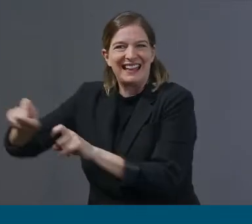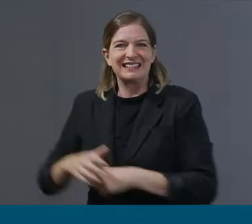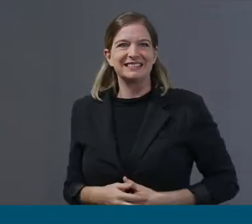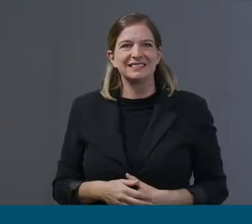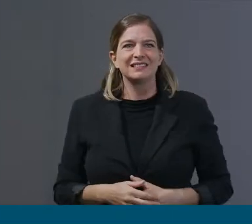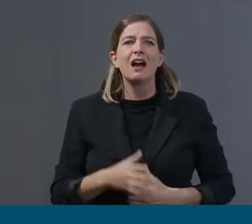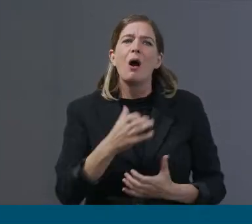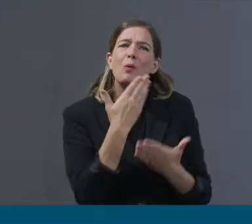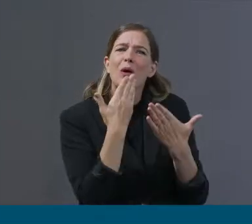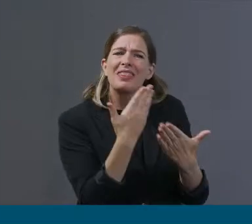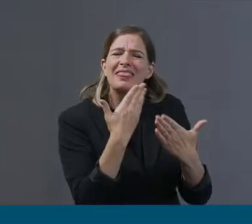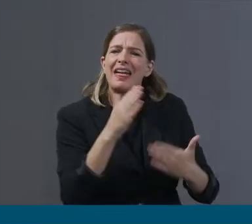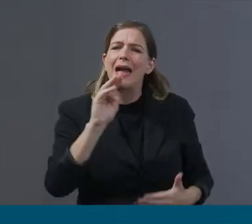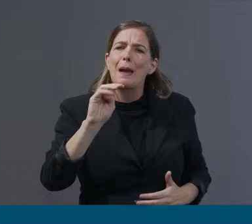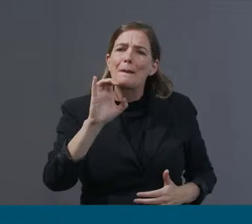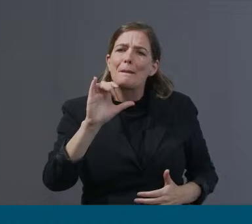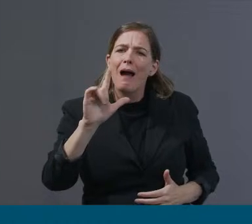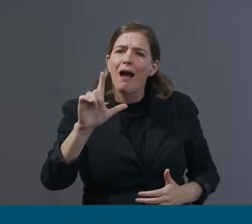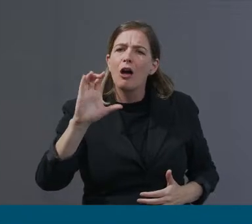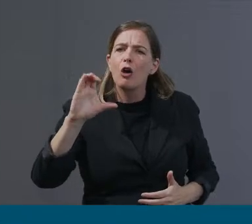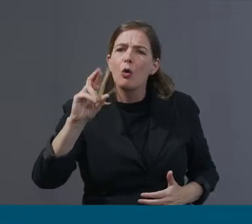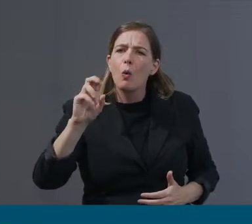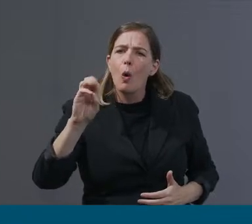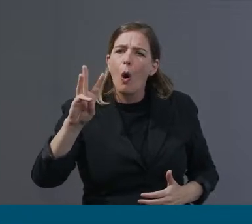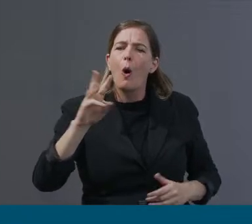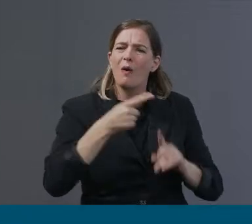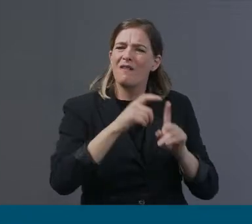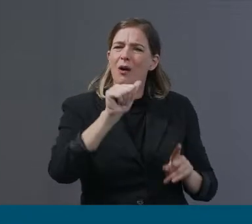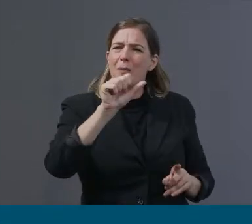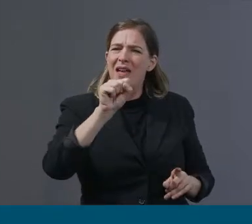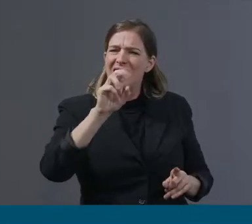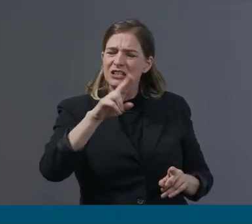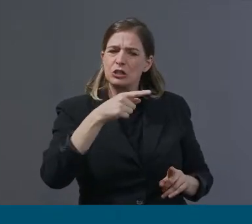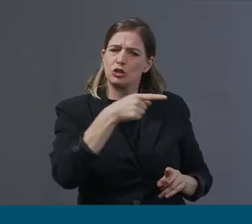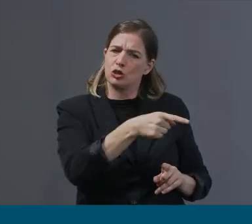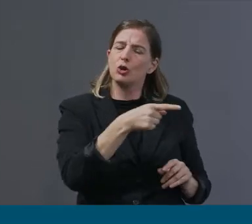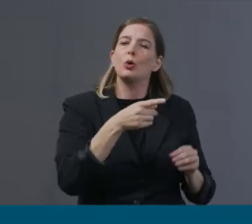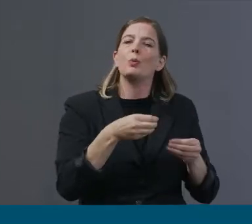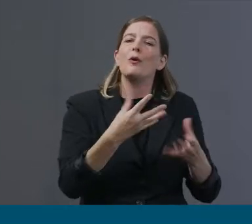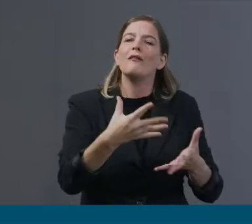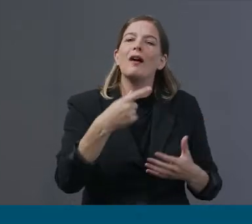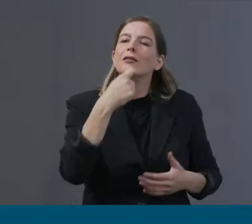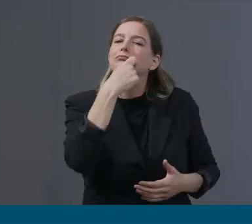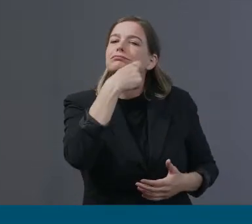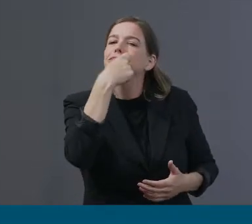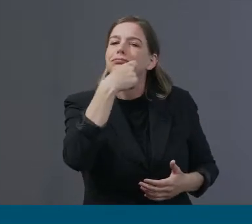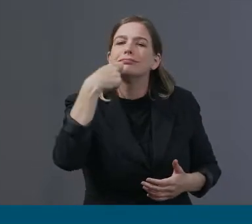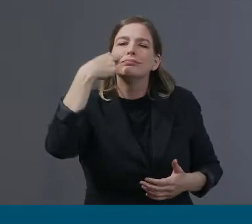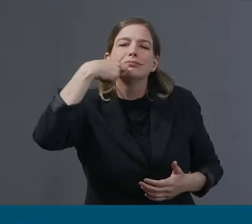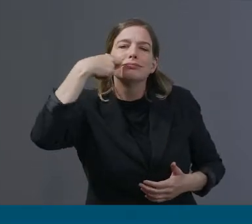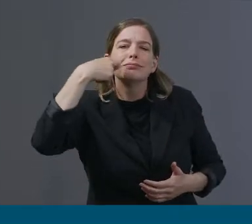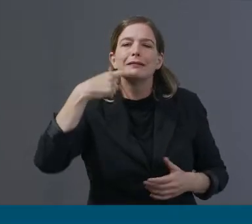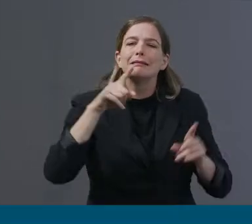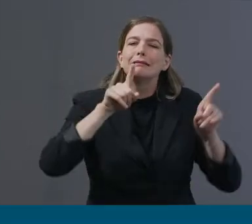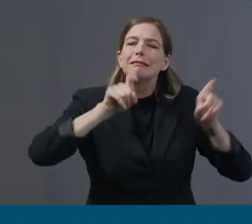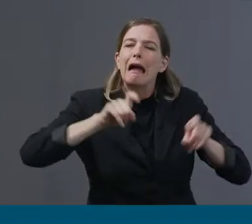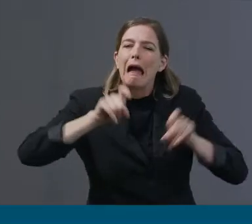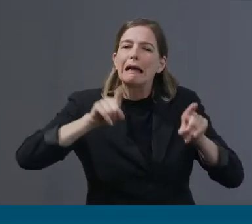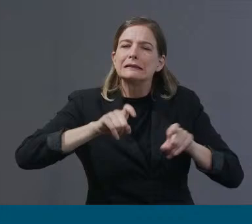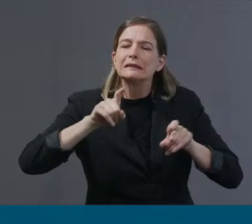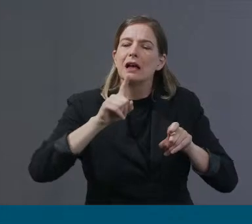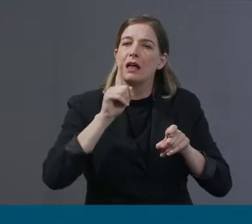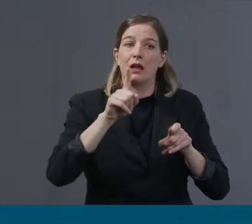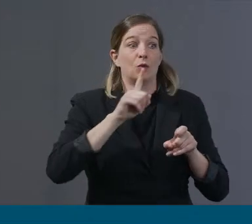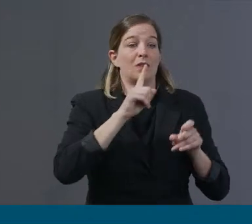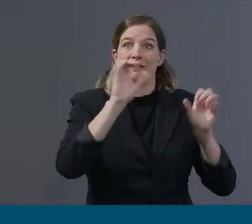at ASU for scaling up a saliva-based COVID-19 test that provides a large scale with